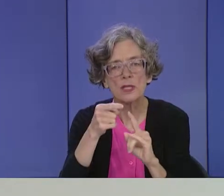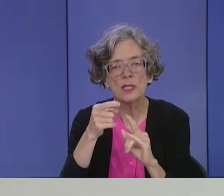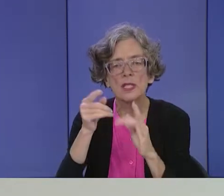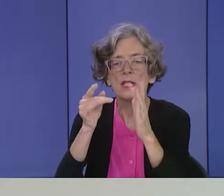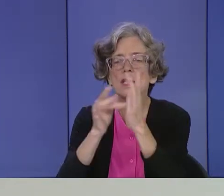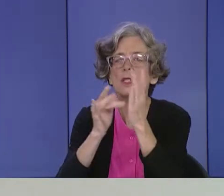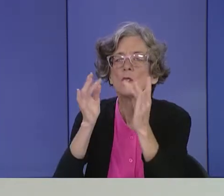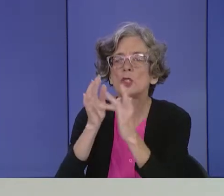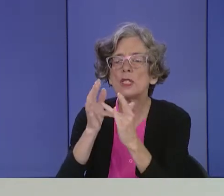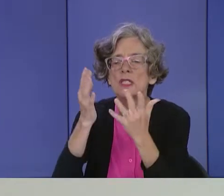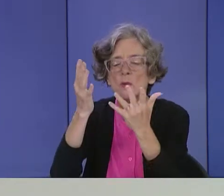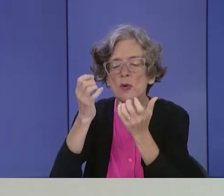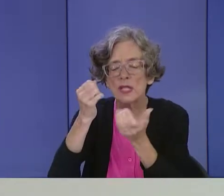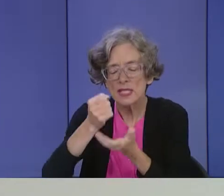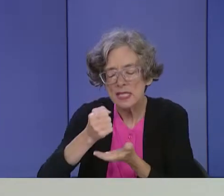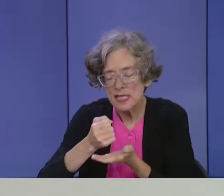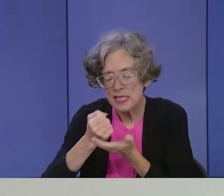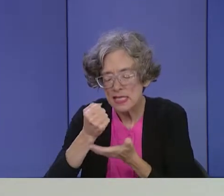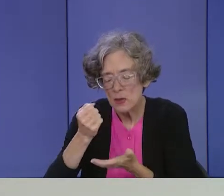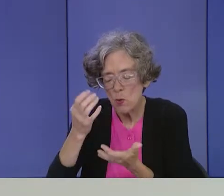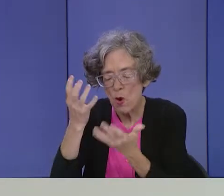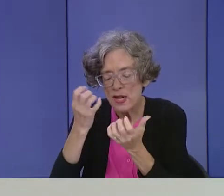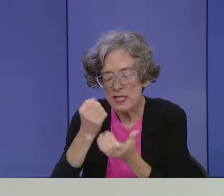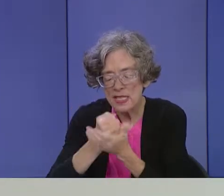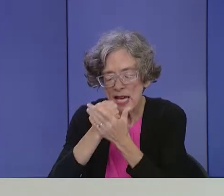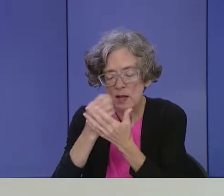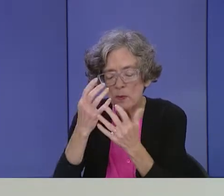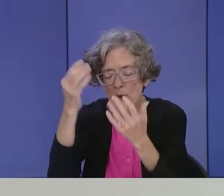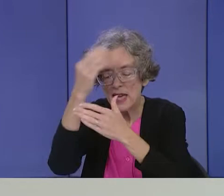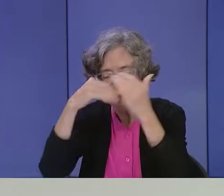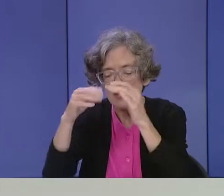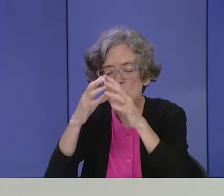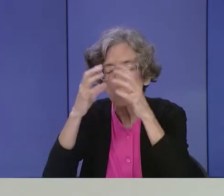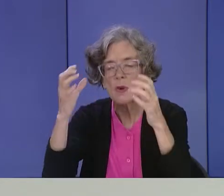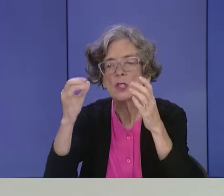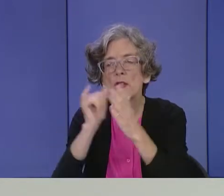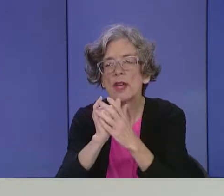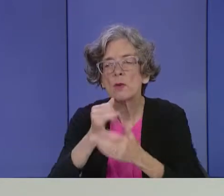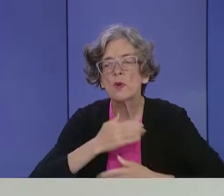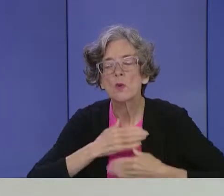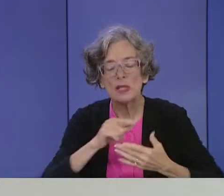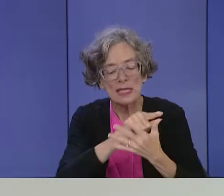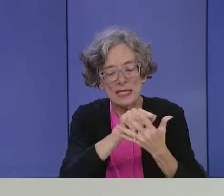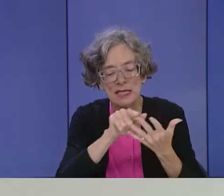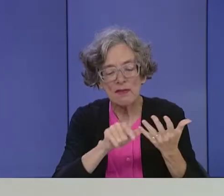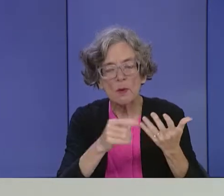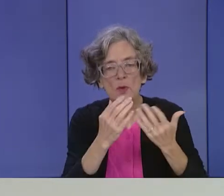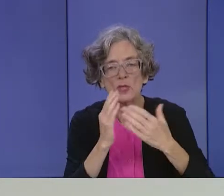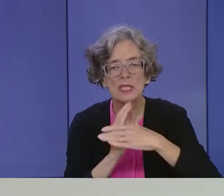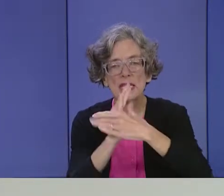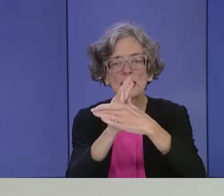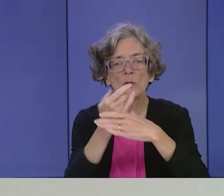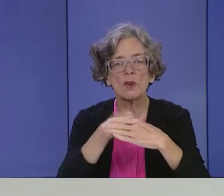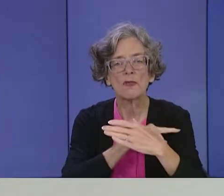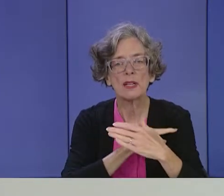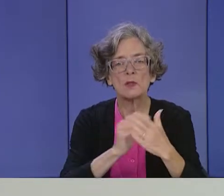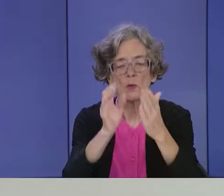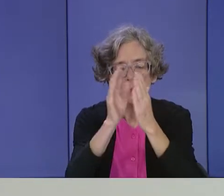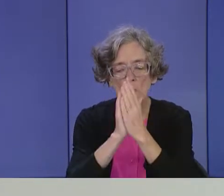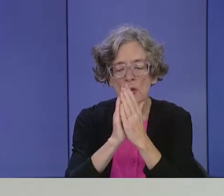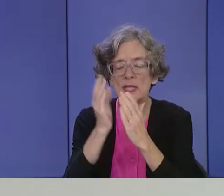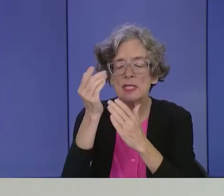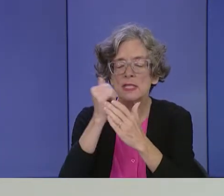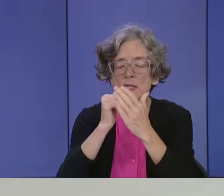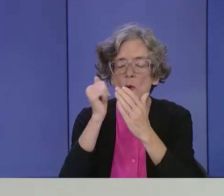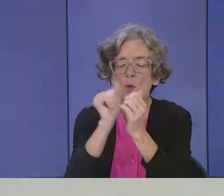us to want heaven so much that we're willing to give up all that holds us back. We pray this in your holy